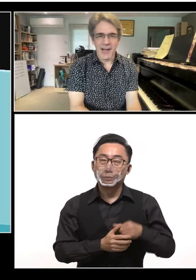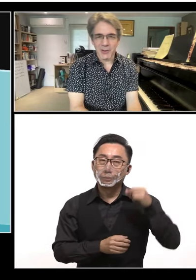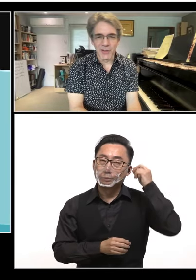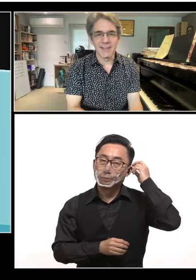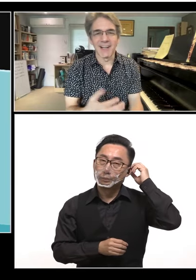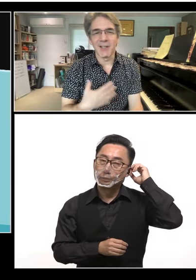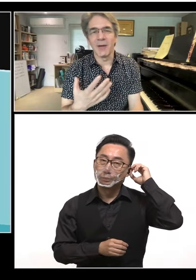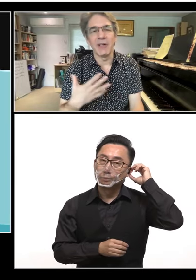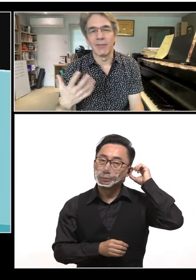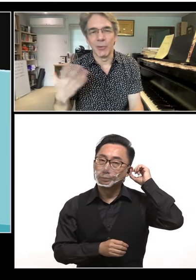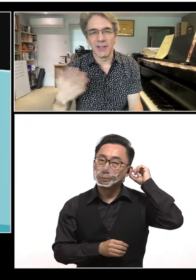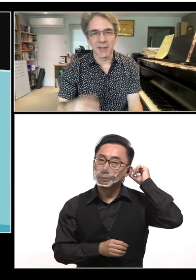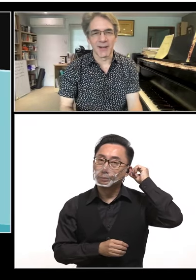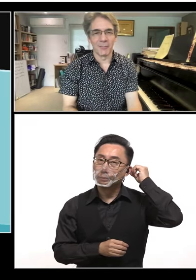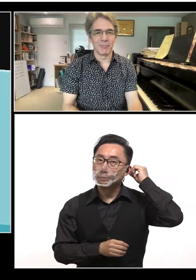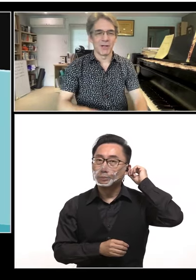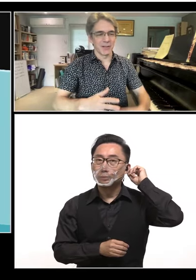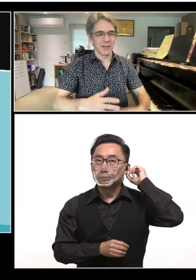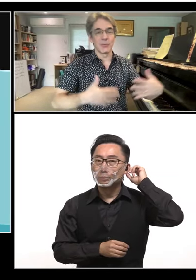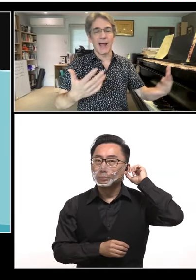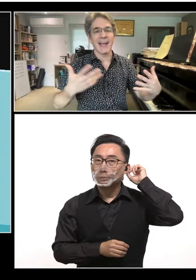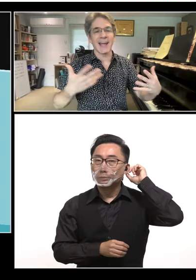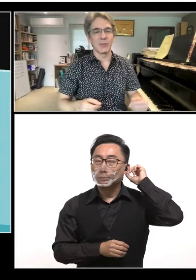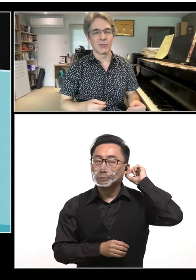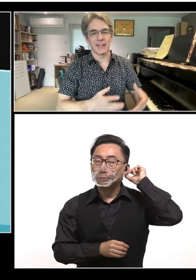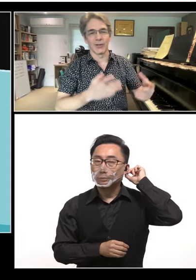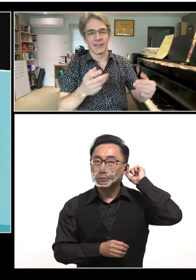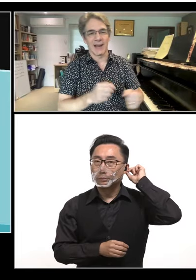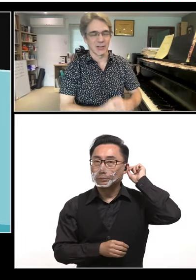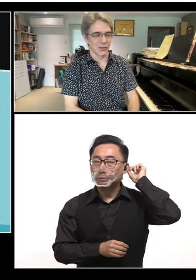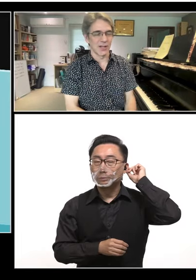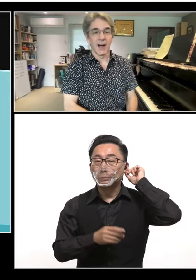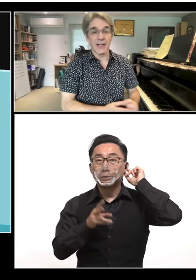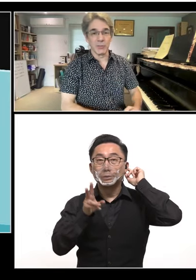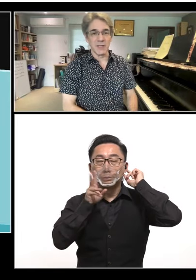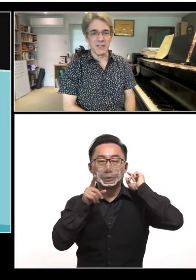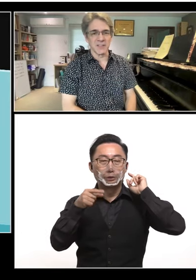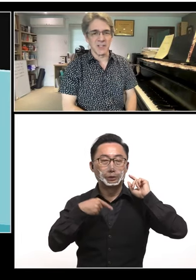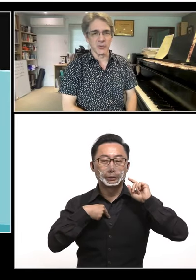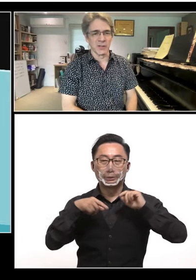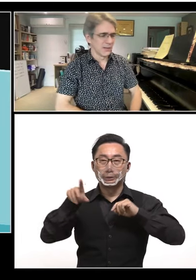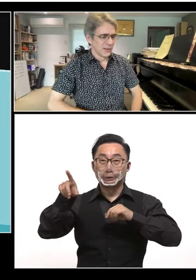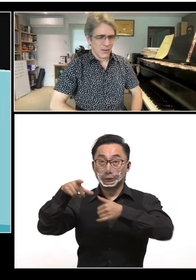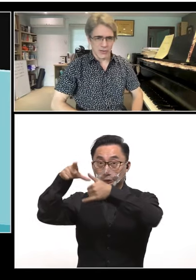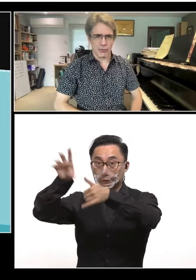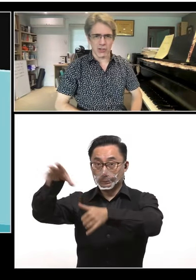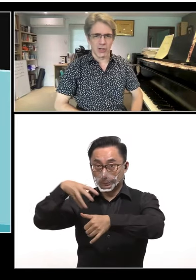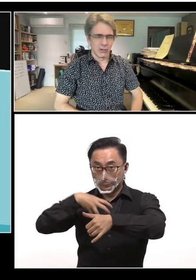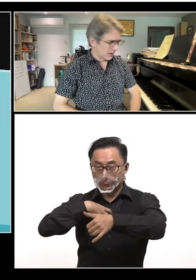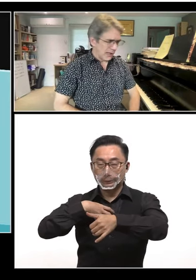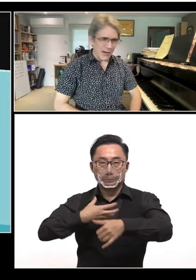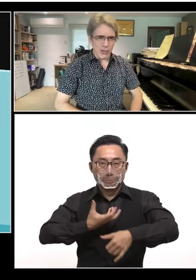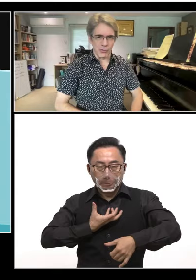more angry than I would ever really become, but because we were acting, we were taking on characters, I could be this teacher and say,